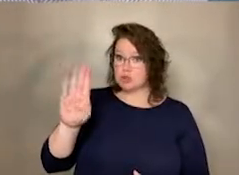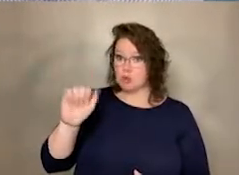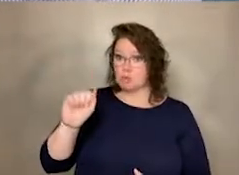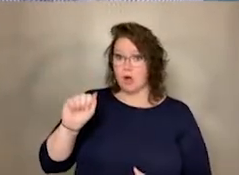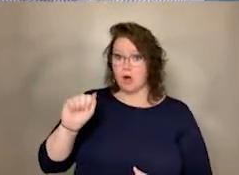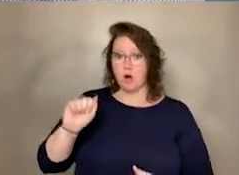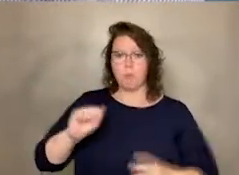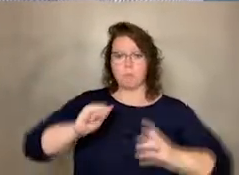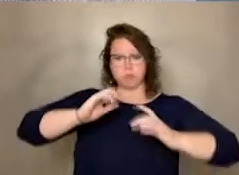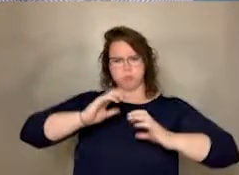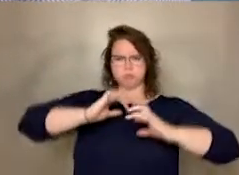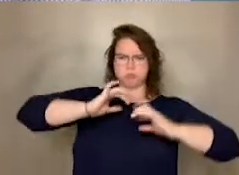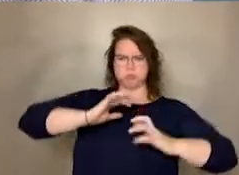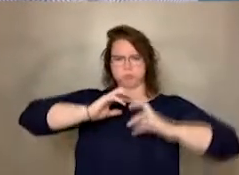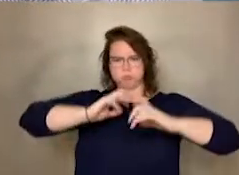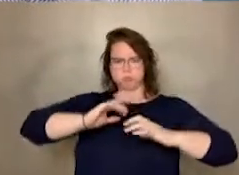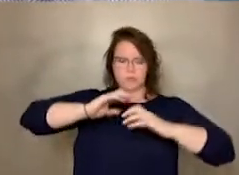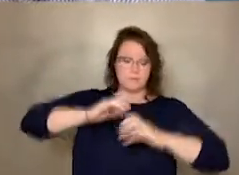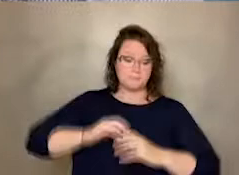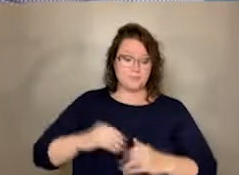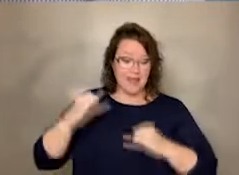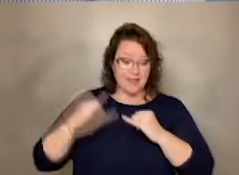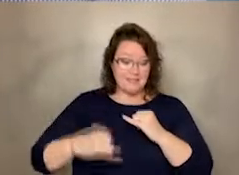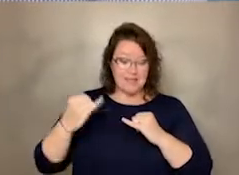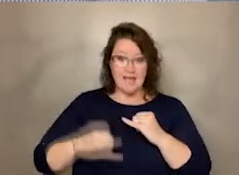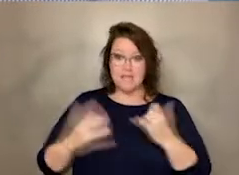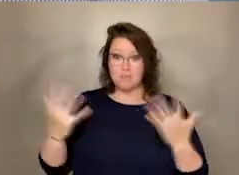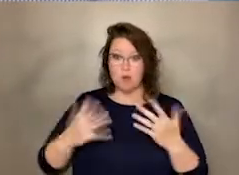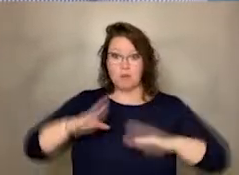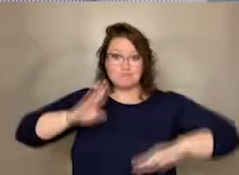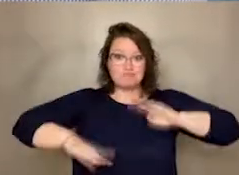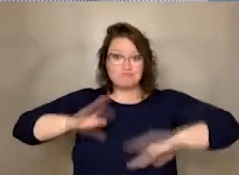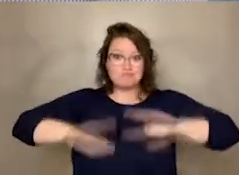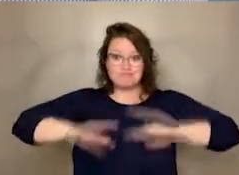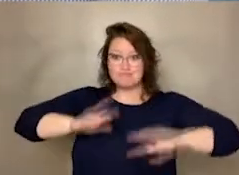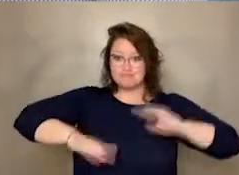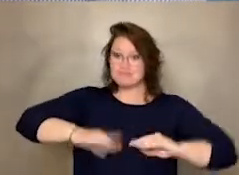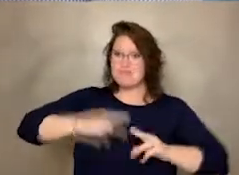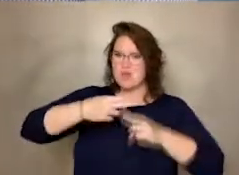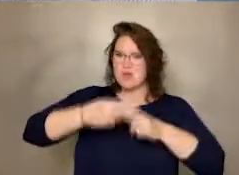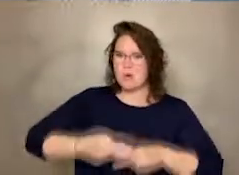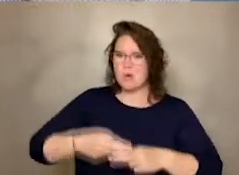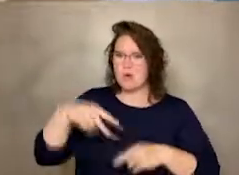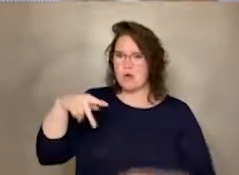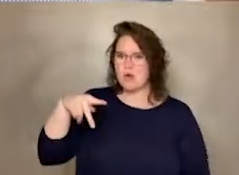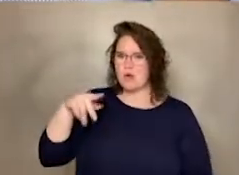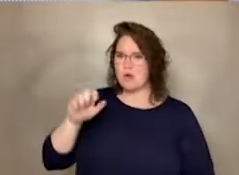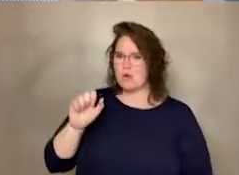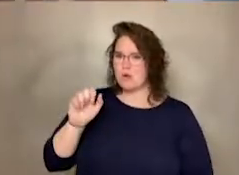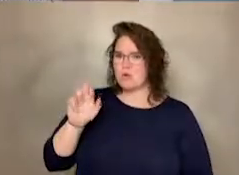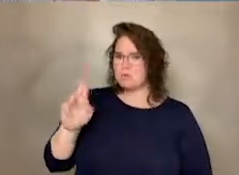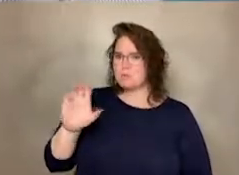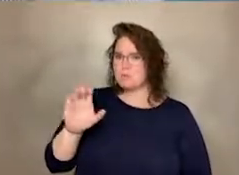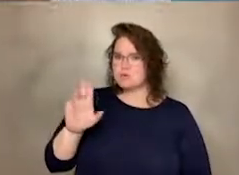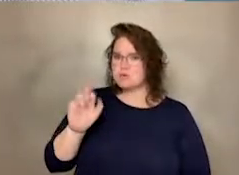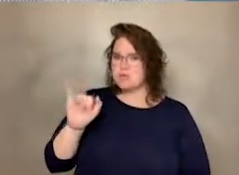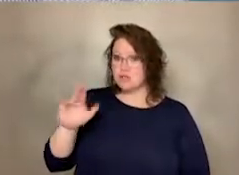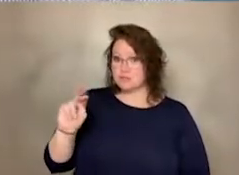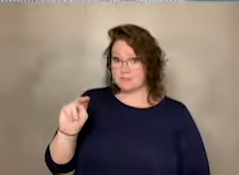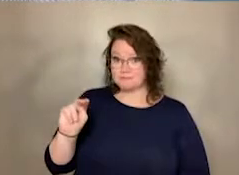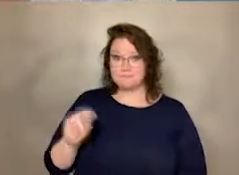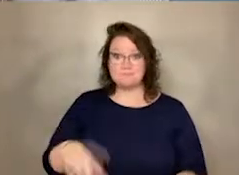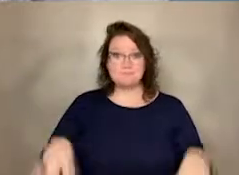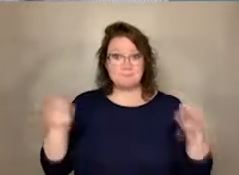And last but not least are some percussions. All right. Now, the story I'm going to be reading